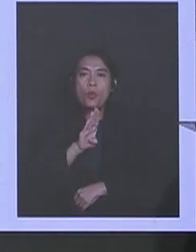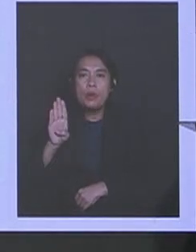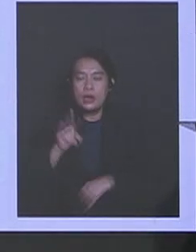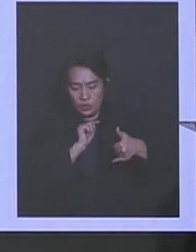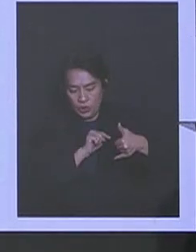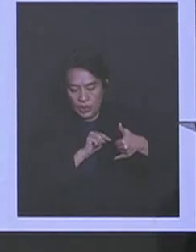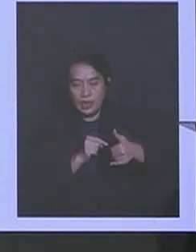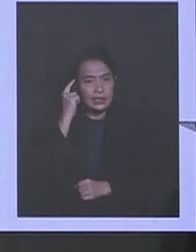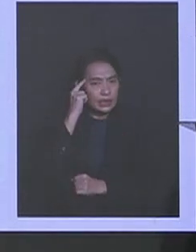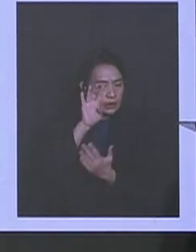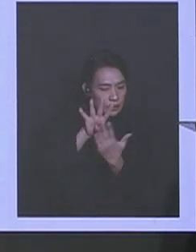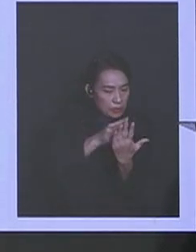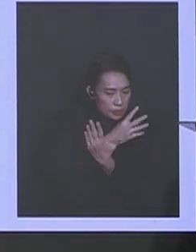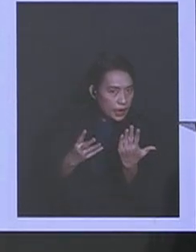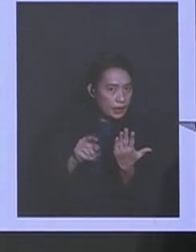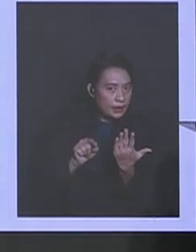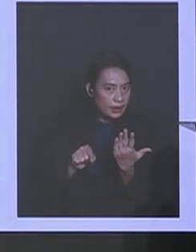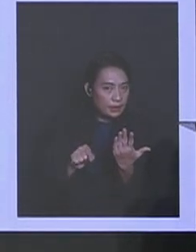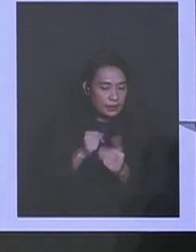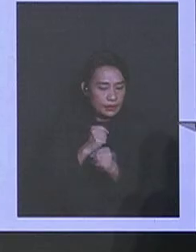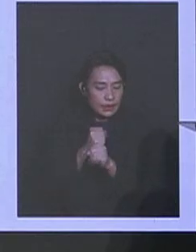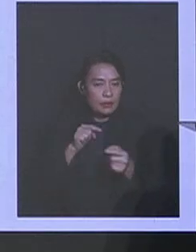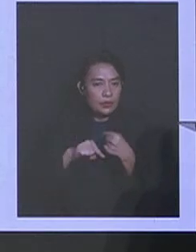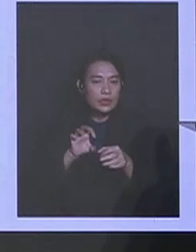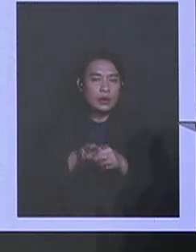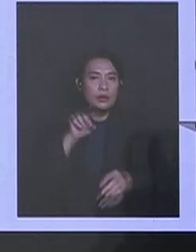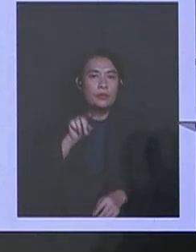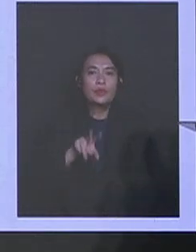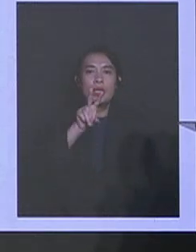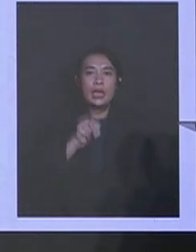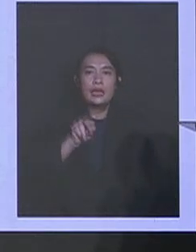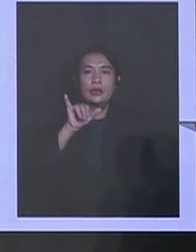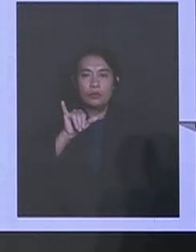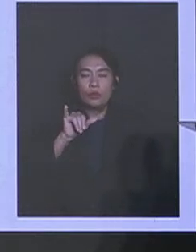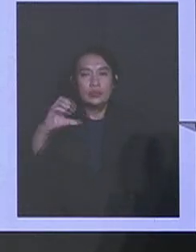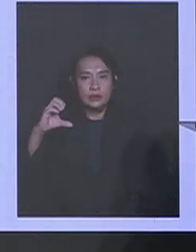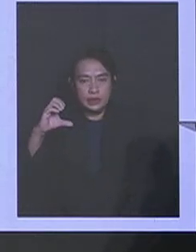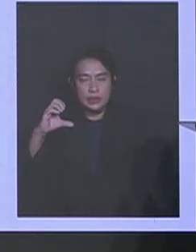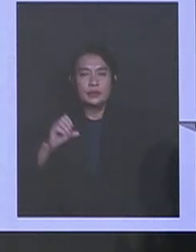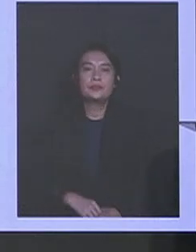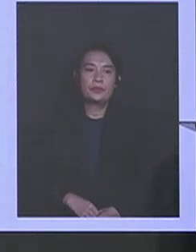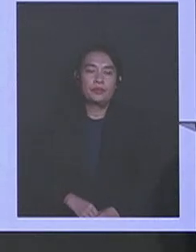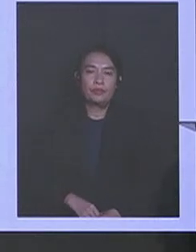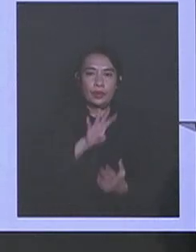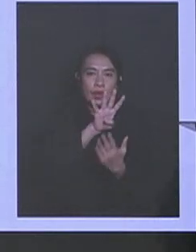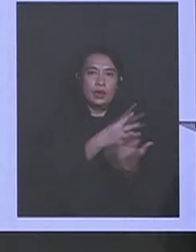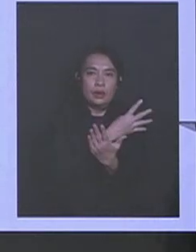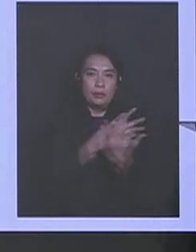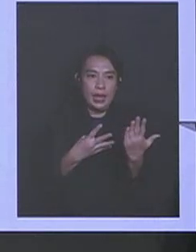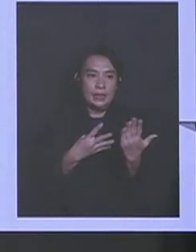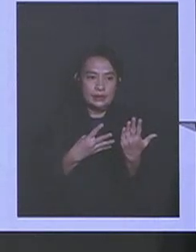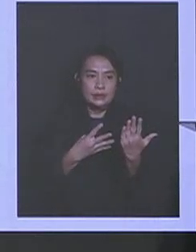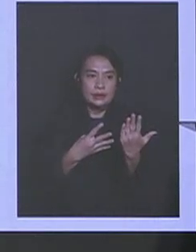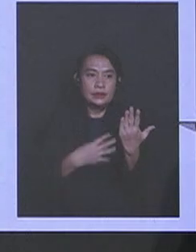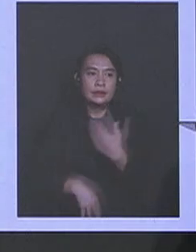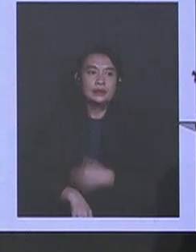YC, which was really kind of the first comprehensive plan for the city of New York. Really looking at